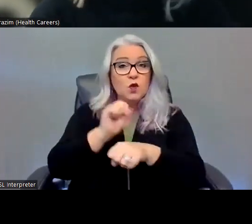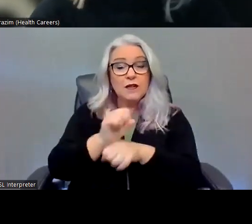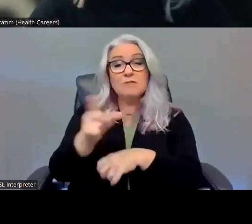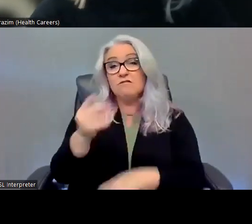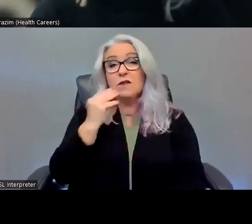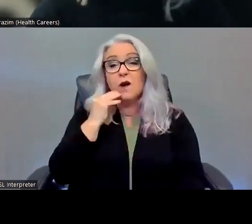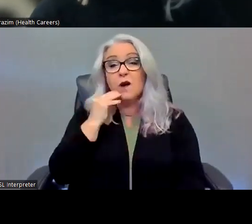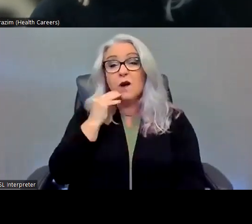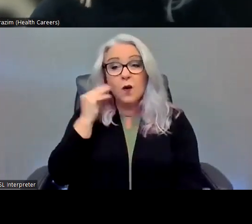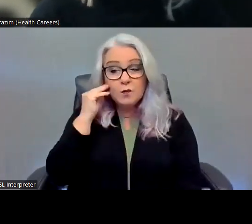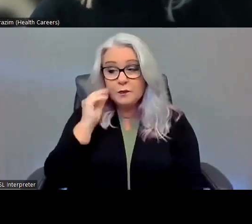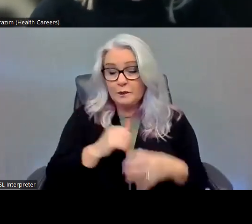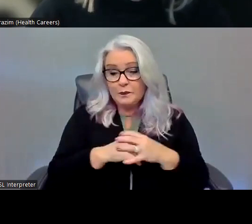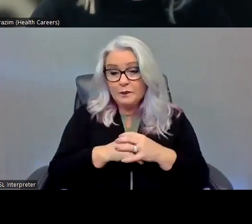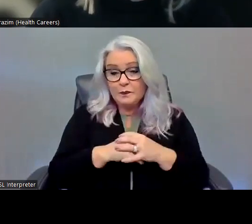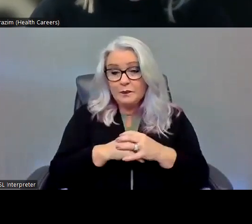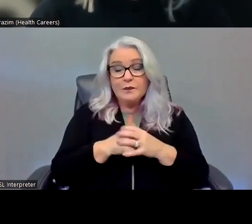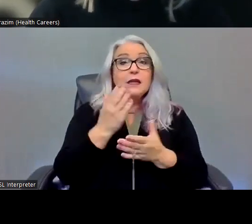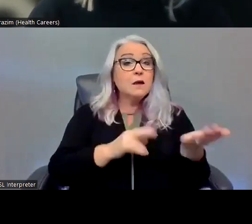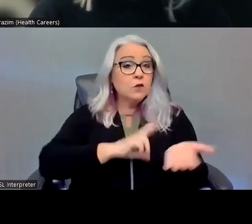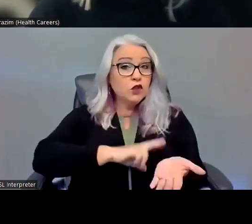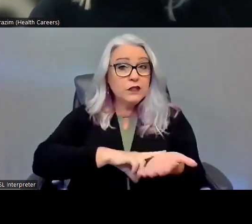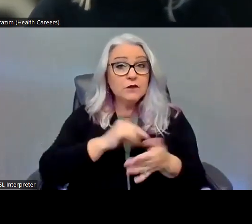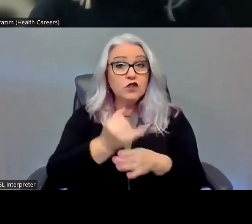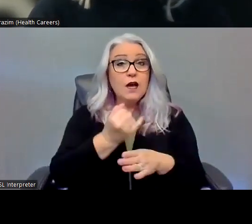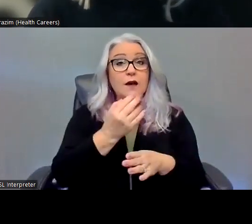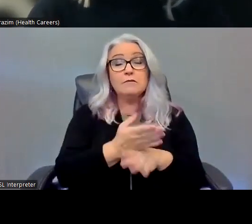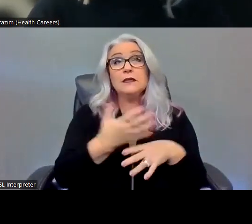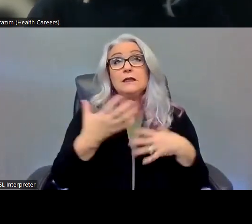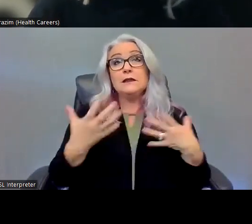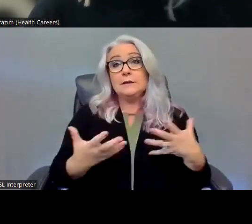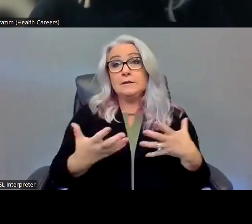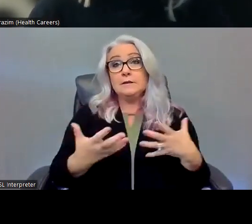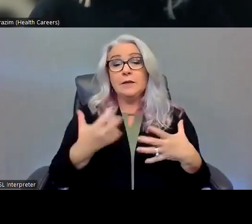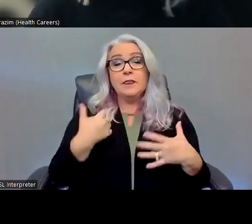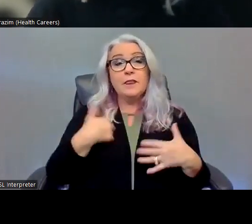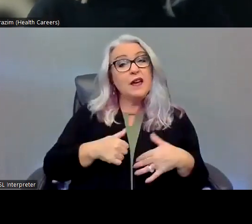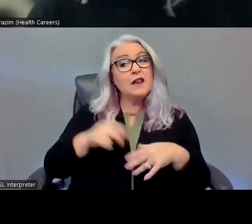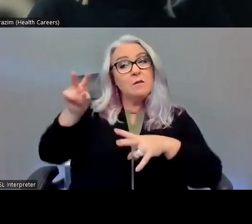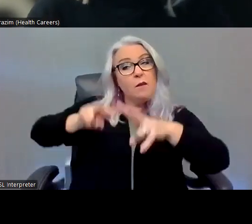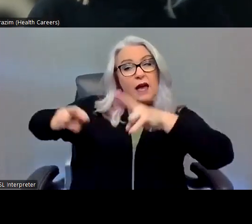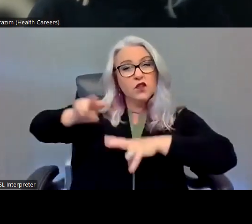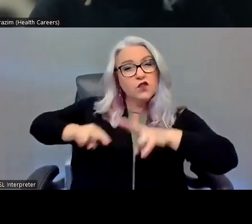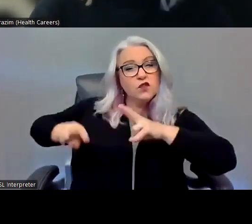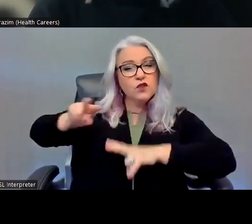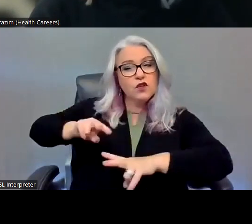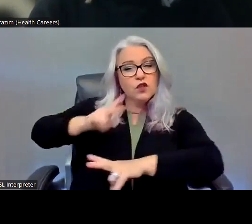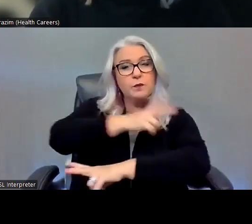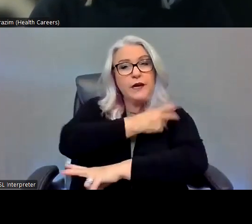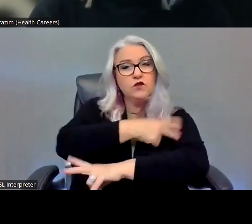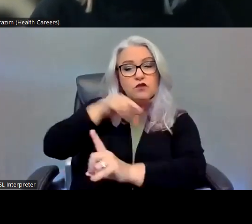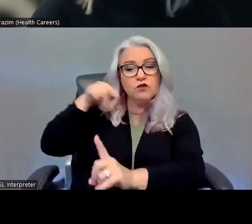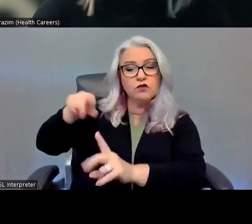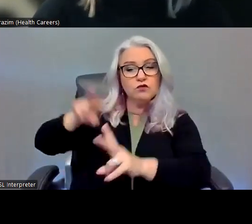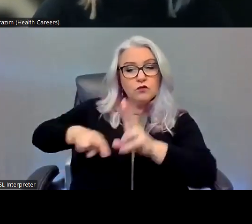some nursing jobs that monitor patients that work from